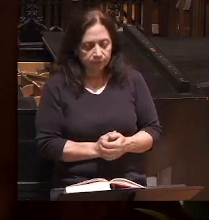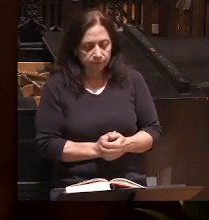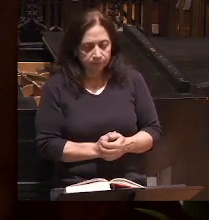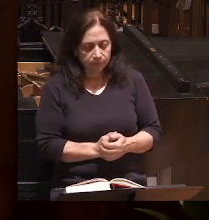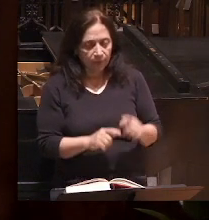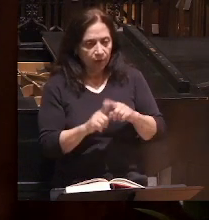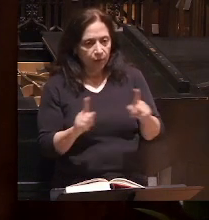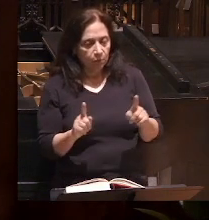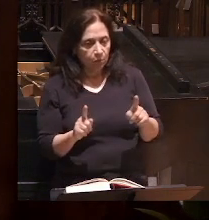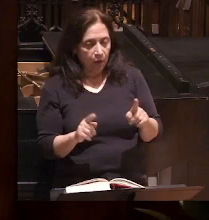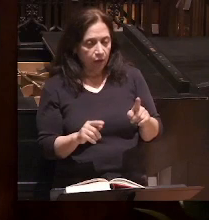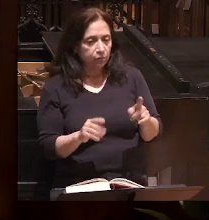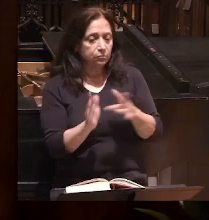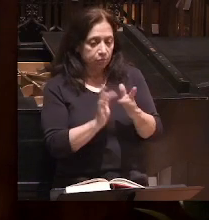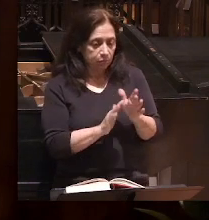But we're told